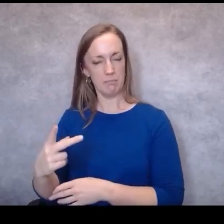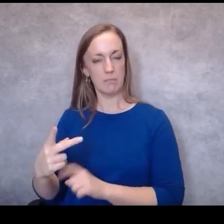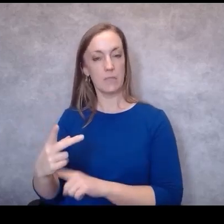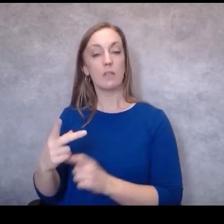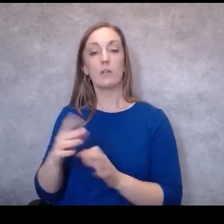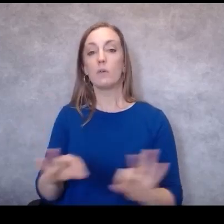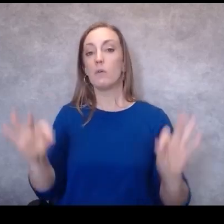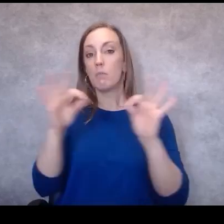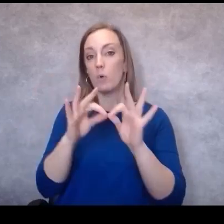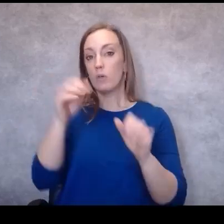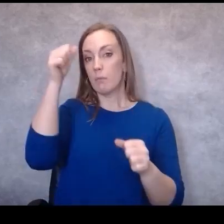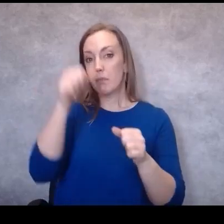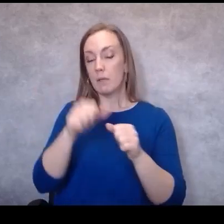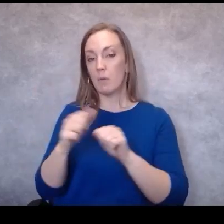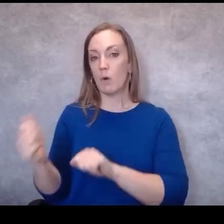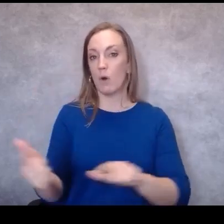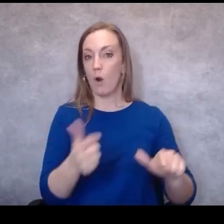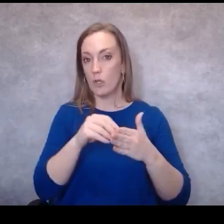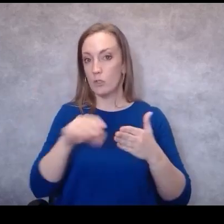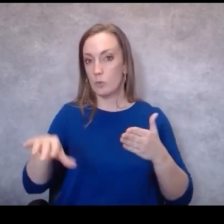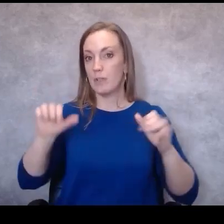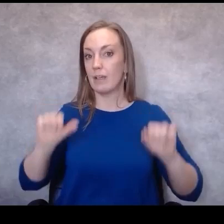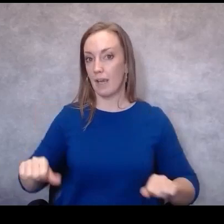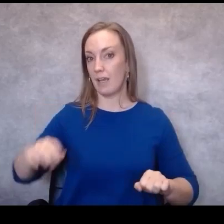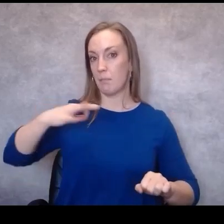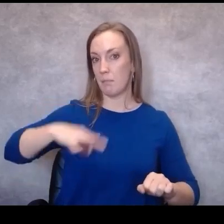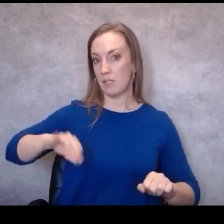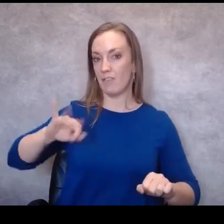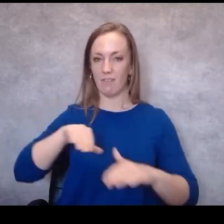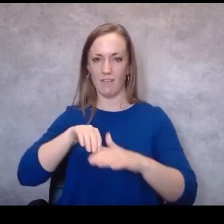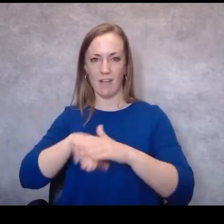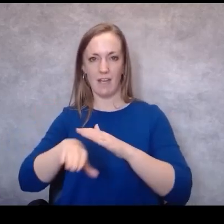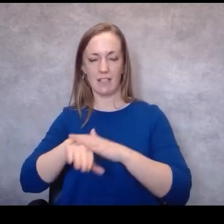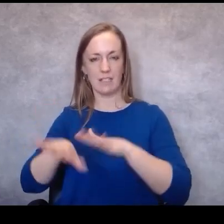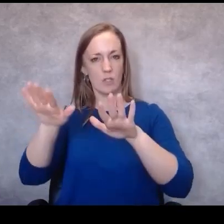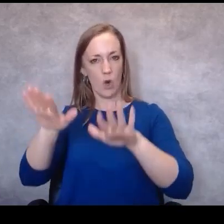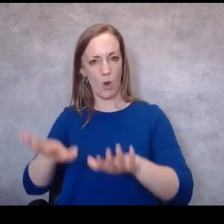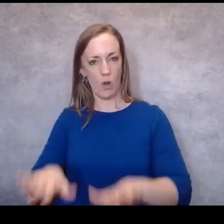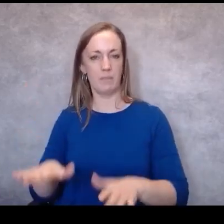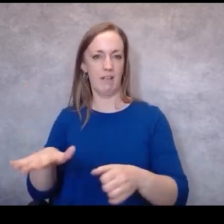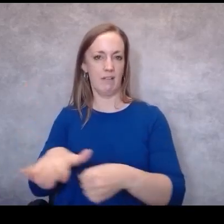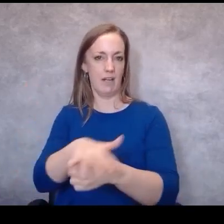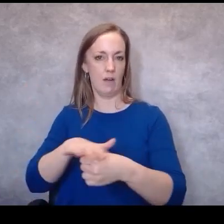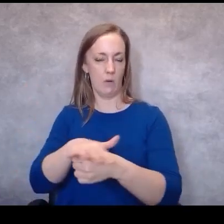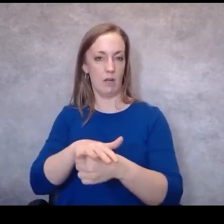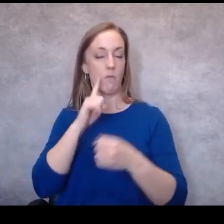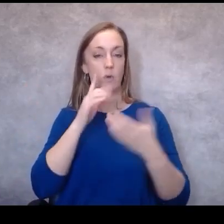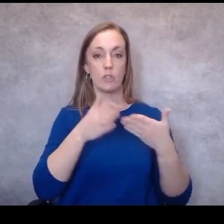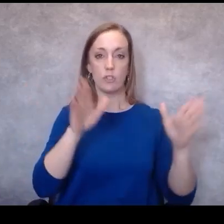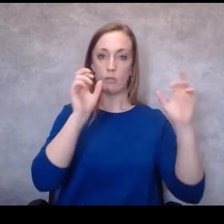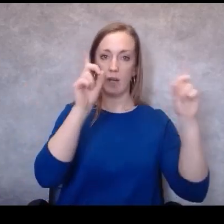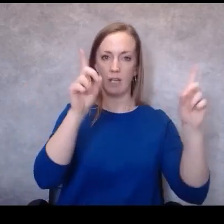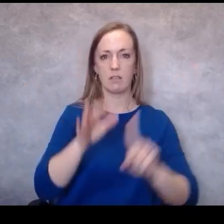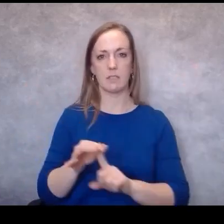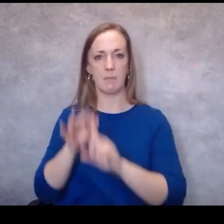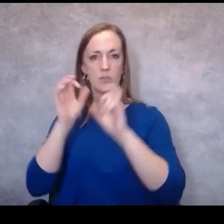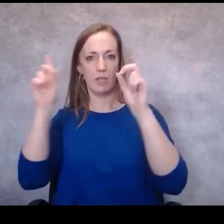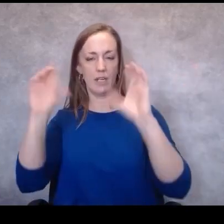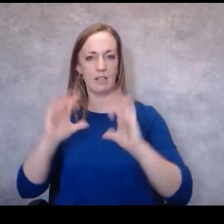to remember that all students can benefit from access to a calm down area in both general education and special